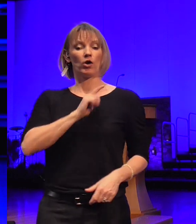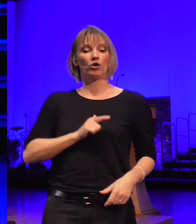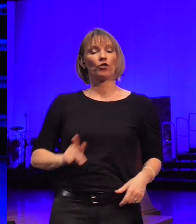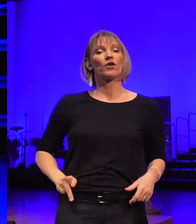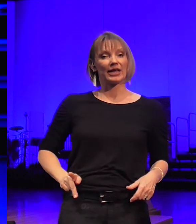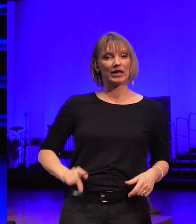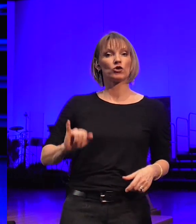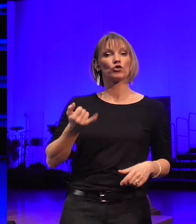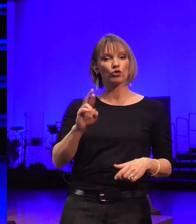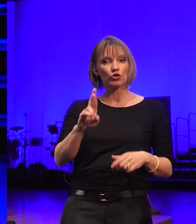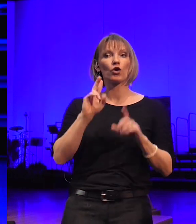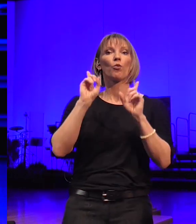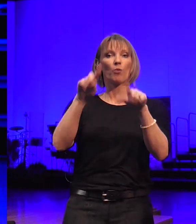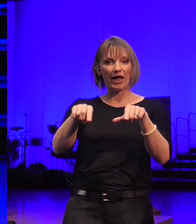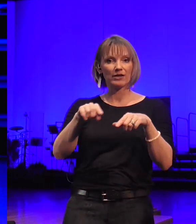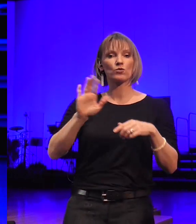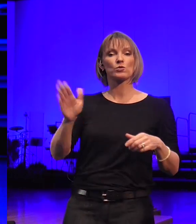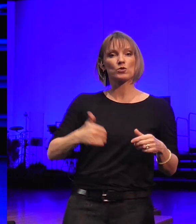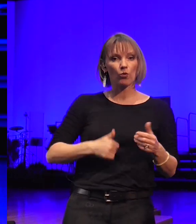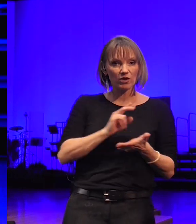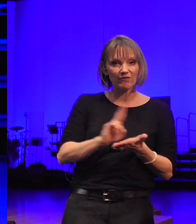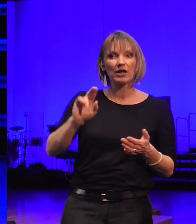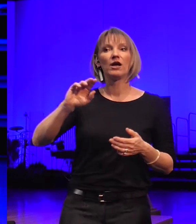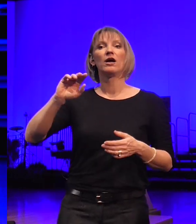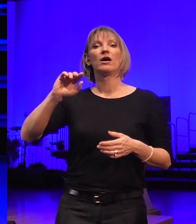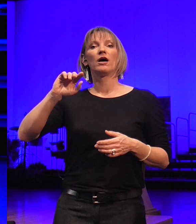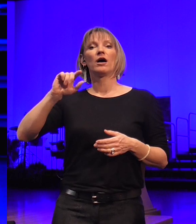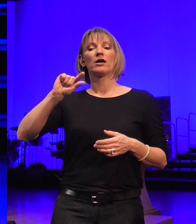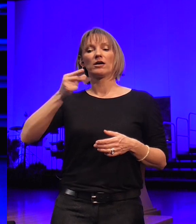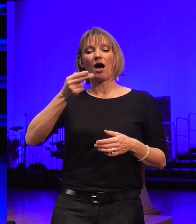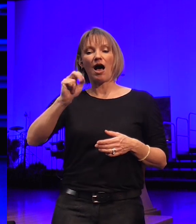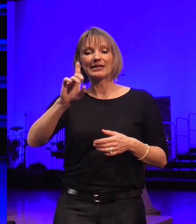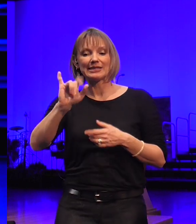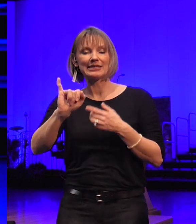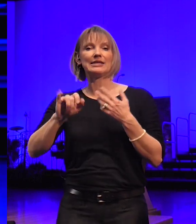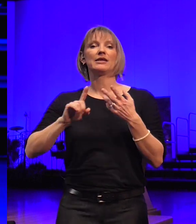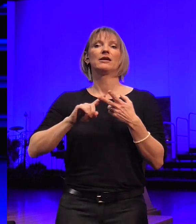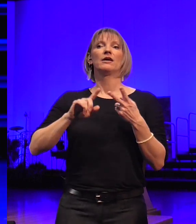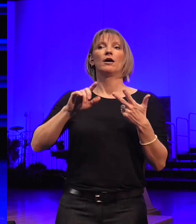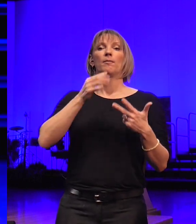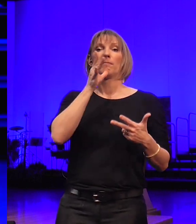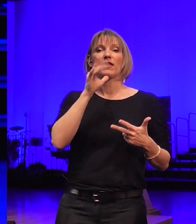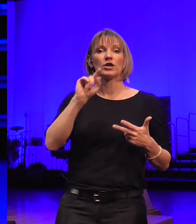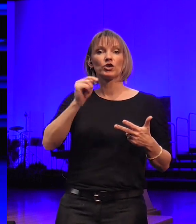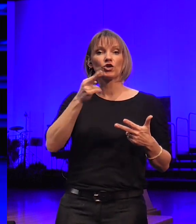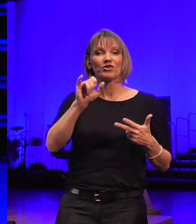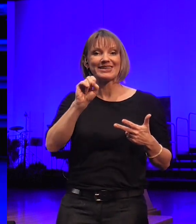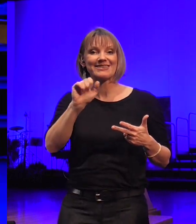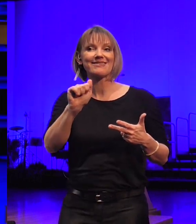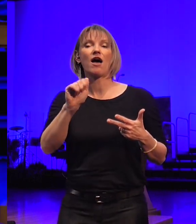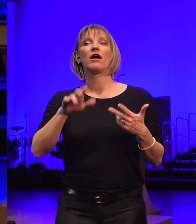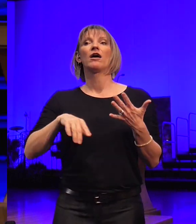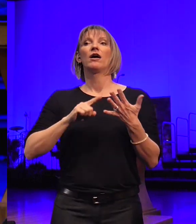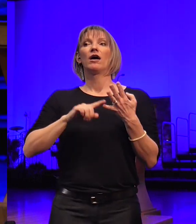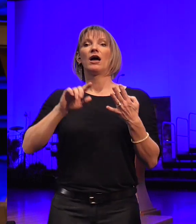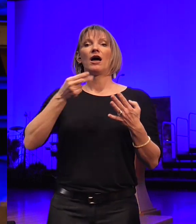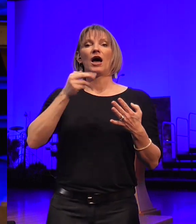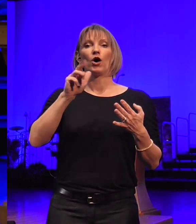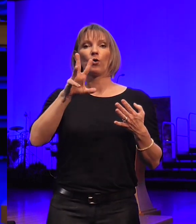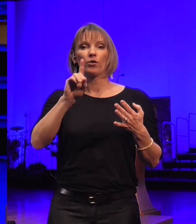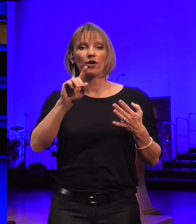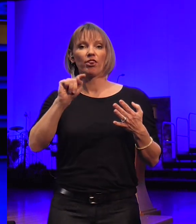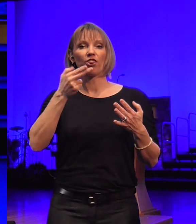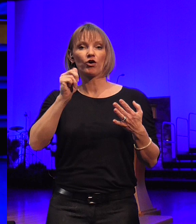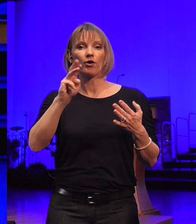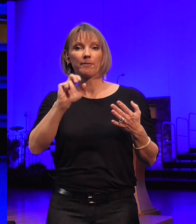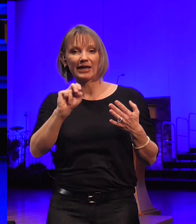University. Mahatma Gandhi went to Soul University. Mother Teresa went to Soul University. Howard Thurman went to Soul University. Mr.